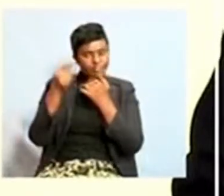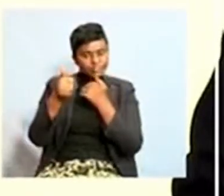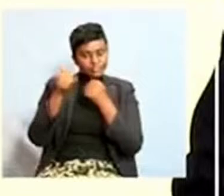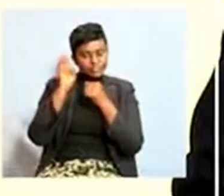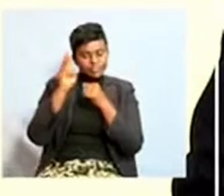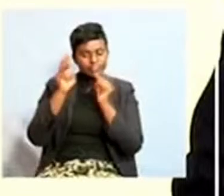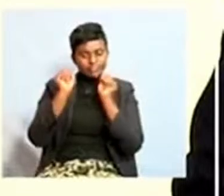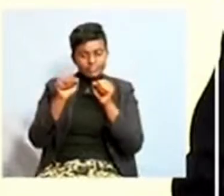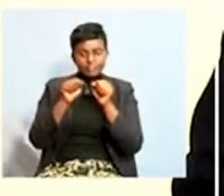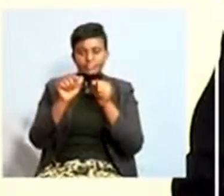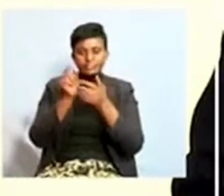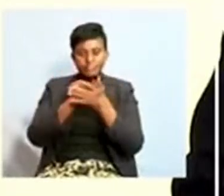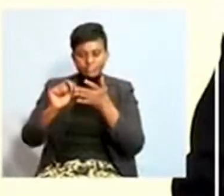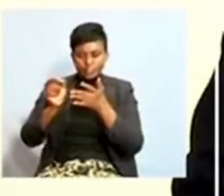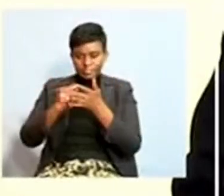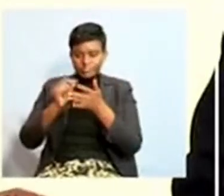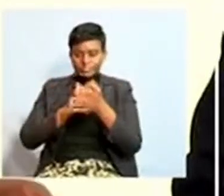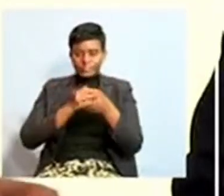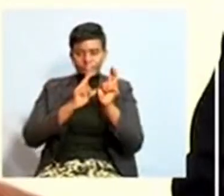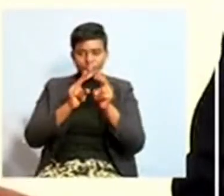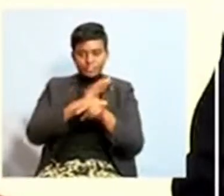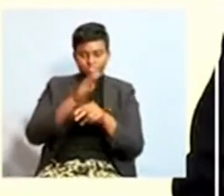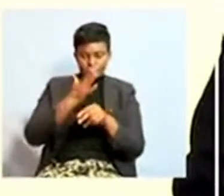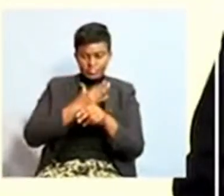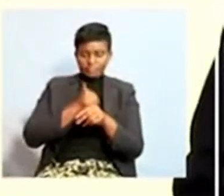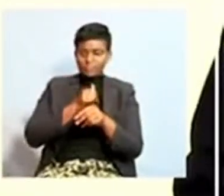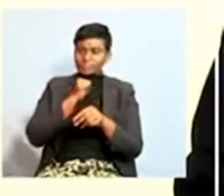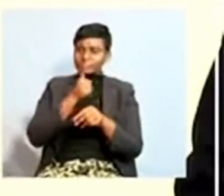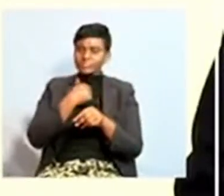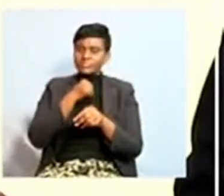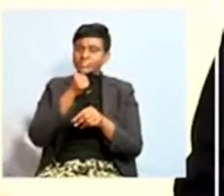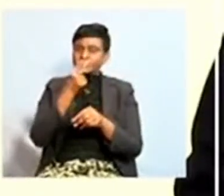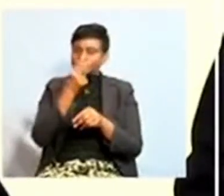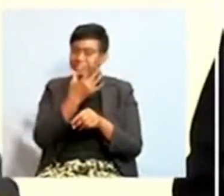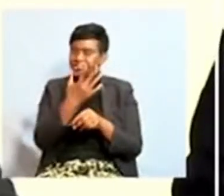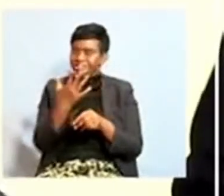be augmenting my response and not saying something